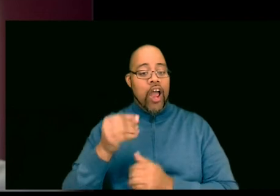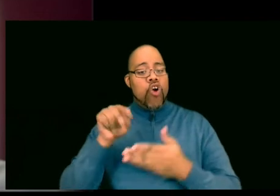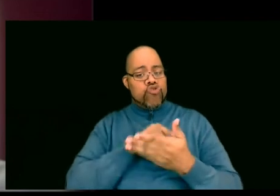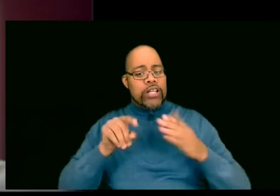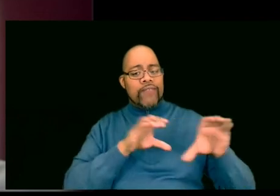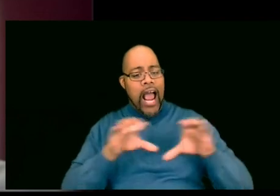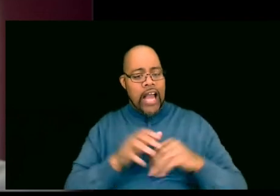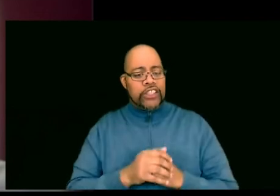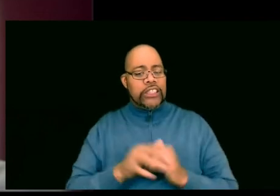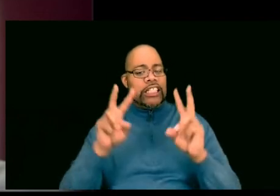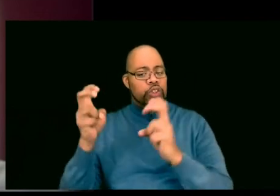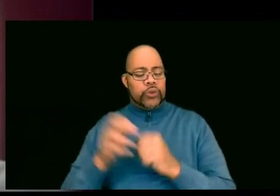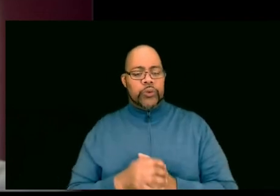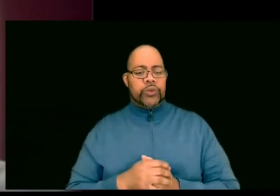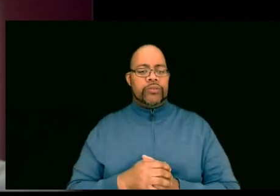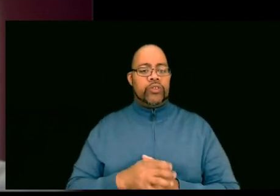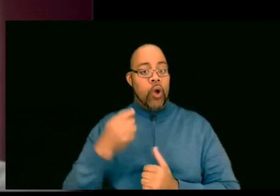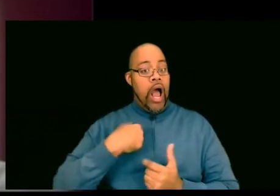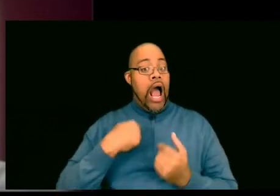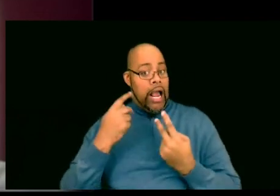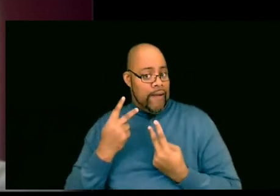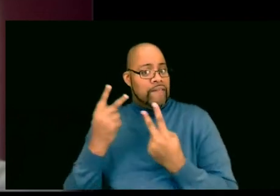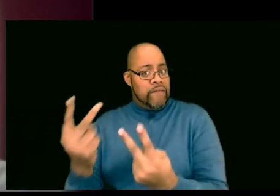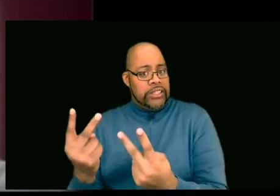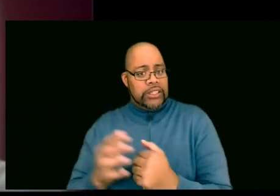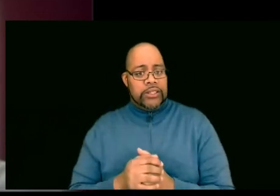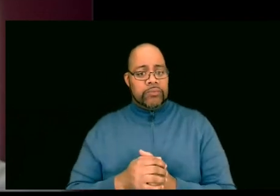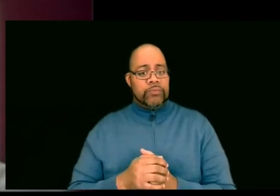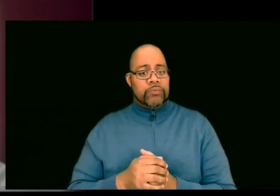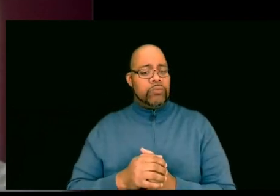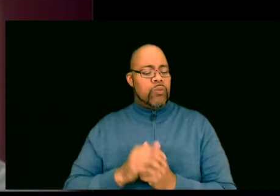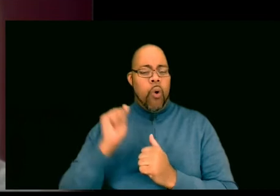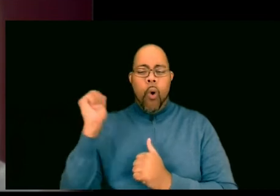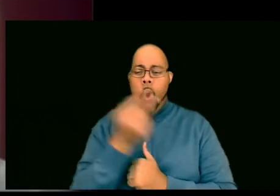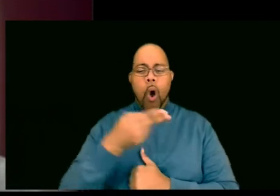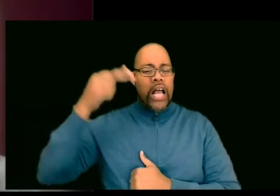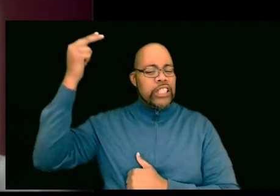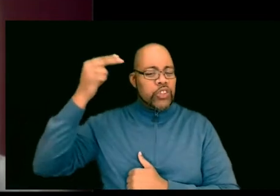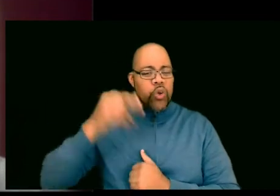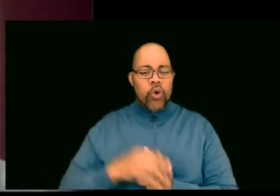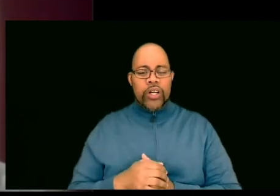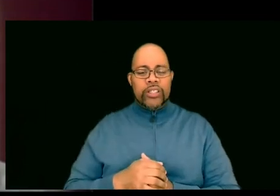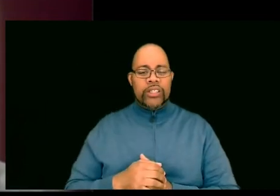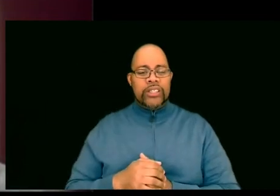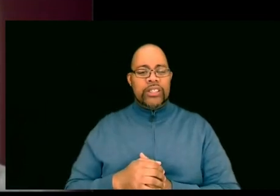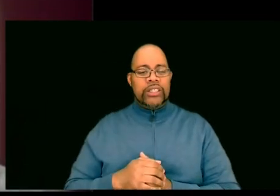and corrective action matters. So I got to visit all of the